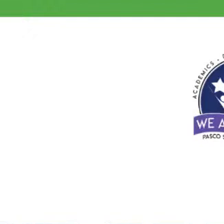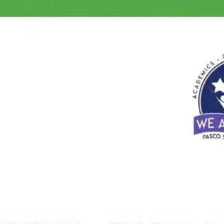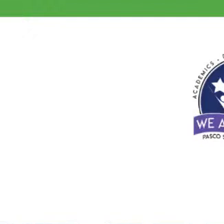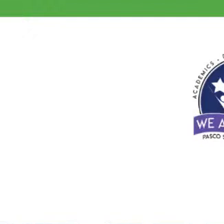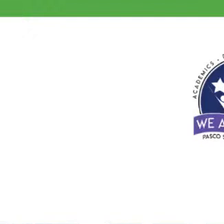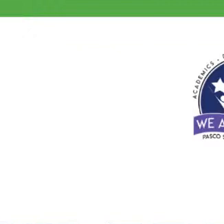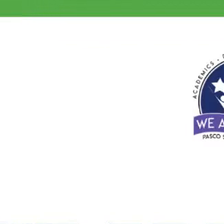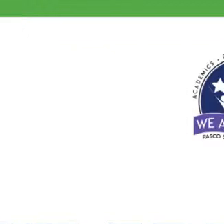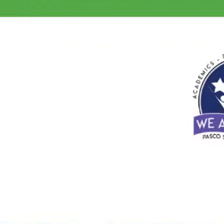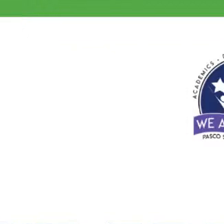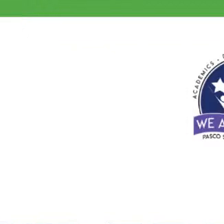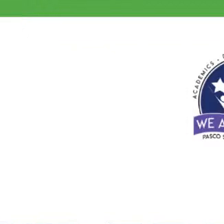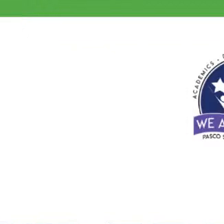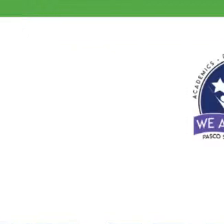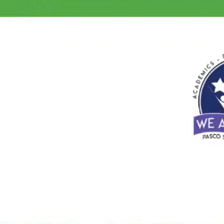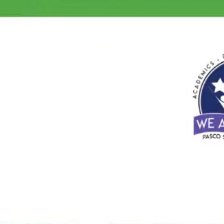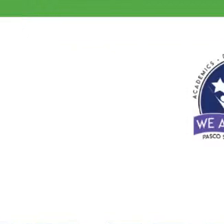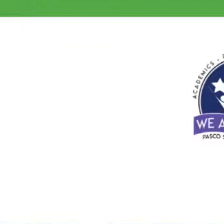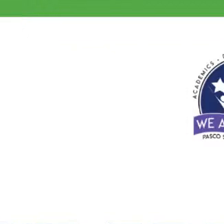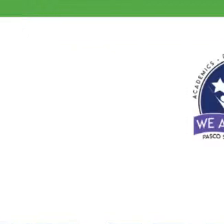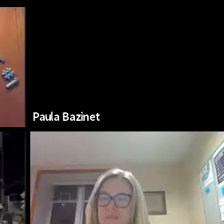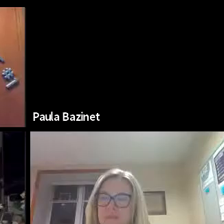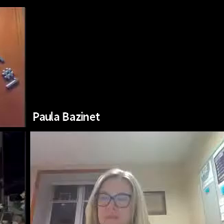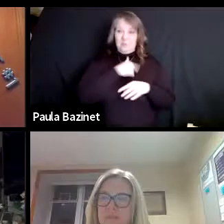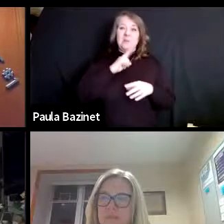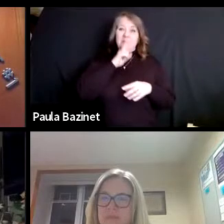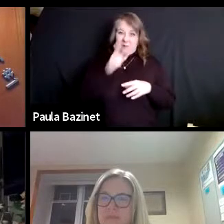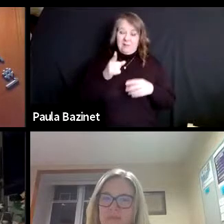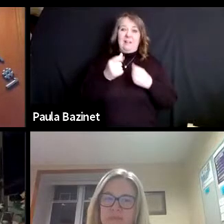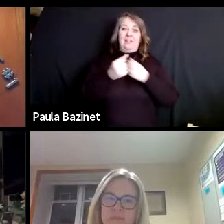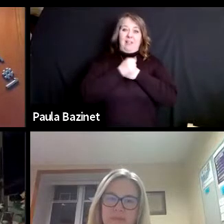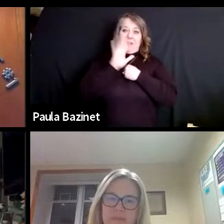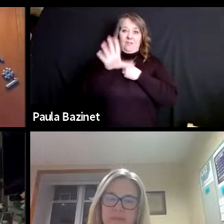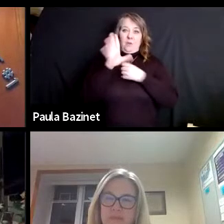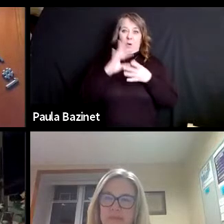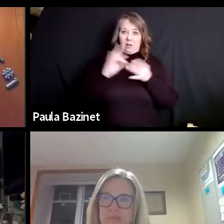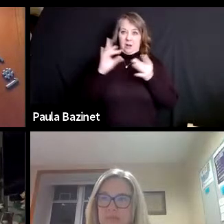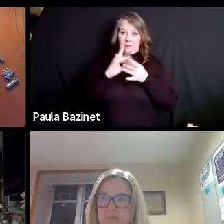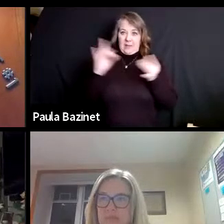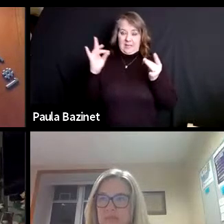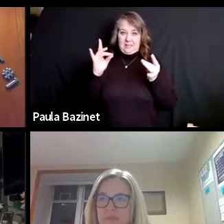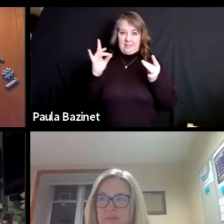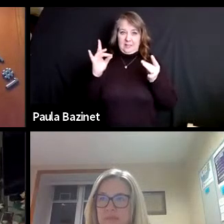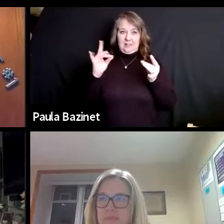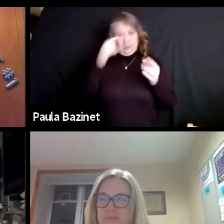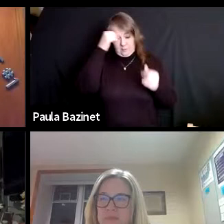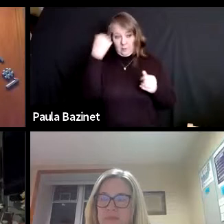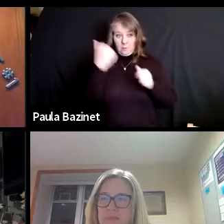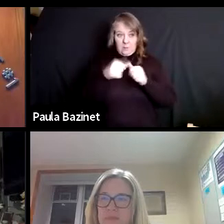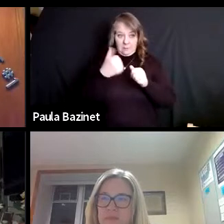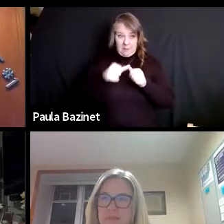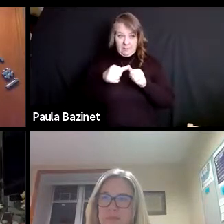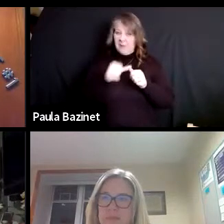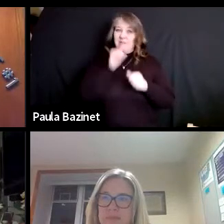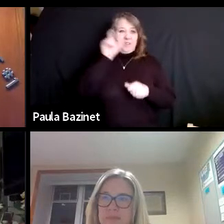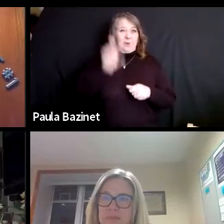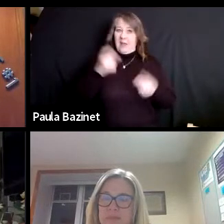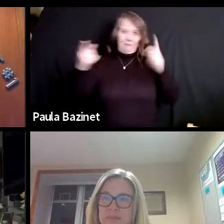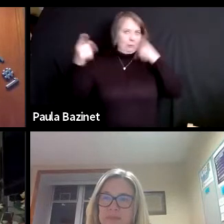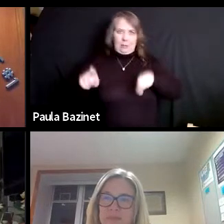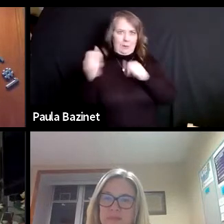directly affecting you, and this is where we really love having your comments available. And remember, you don't have to agree with each